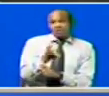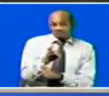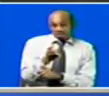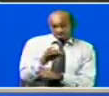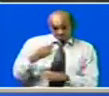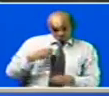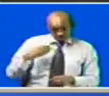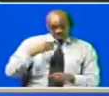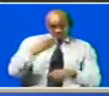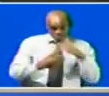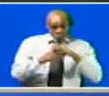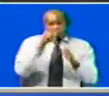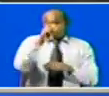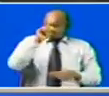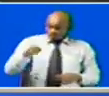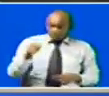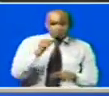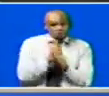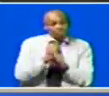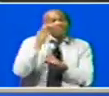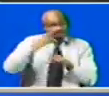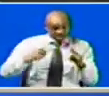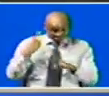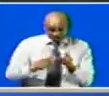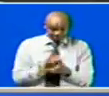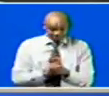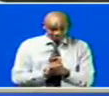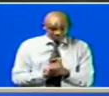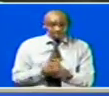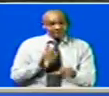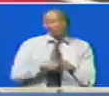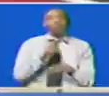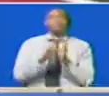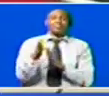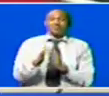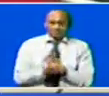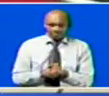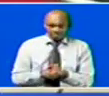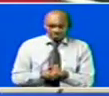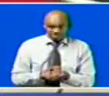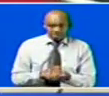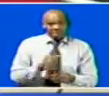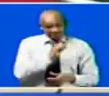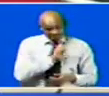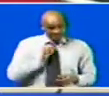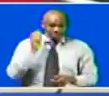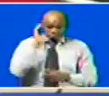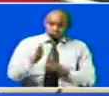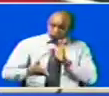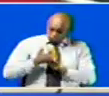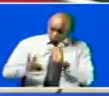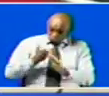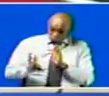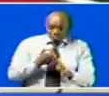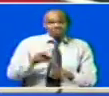the 1 million jobs prior that were required? The Senate will fast track the consideration